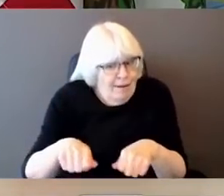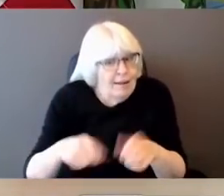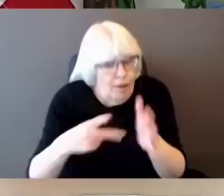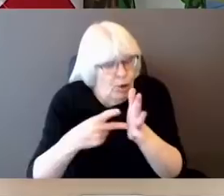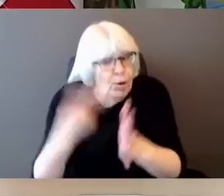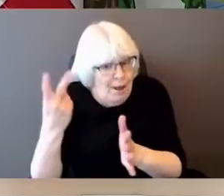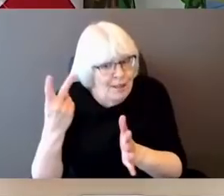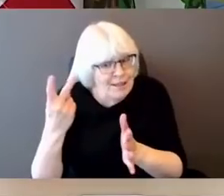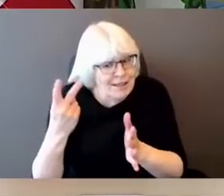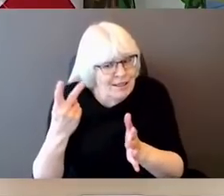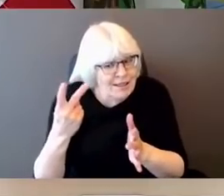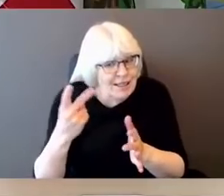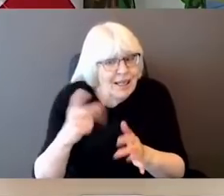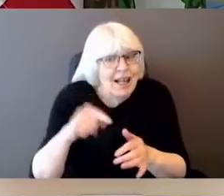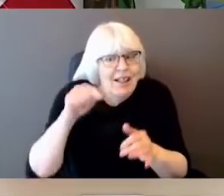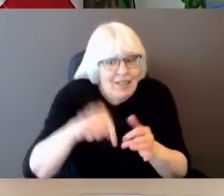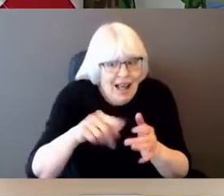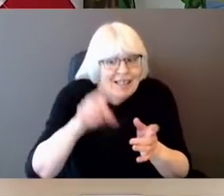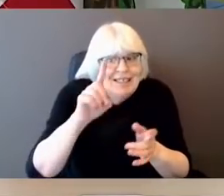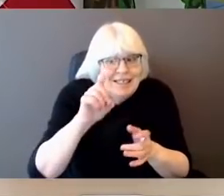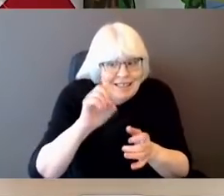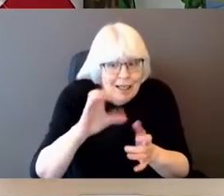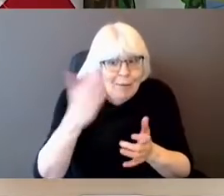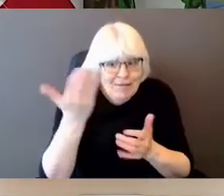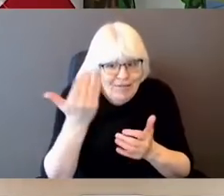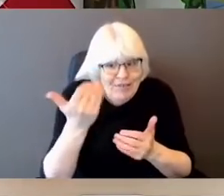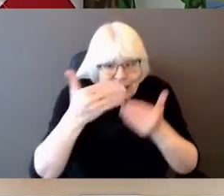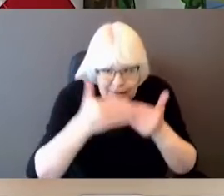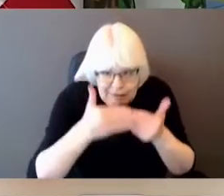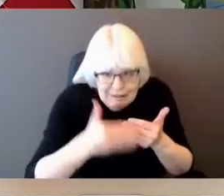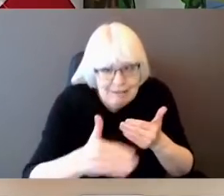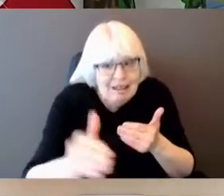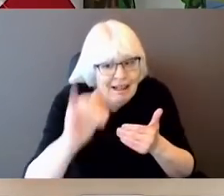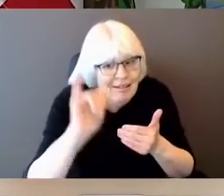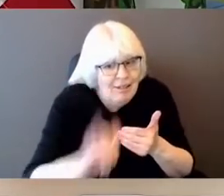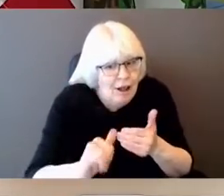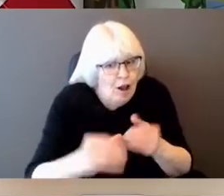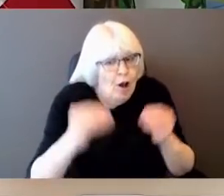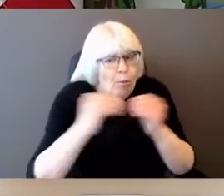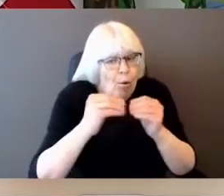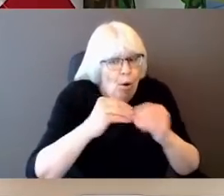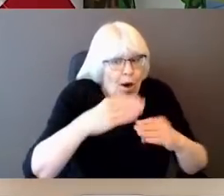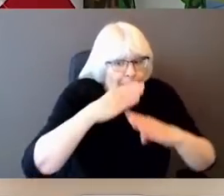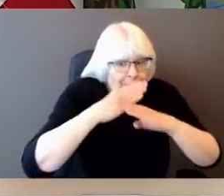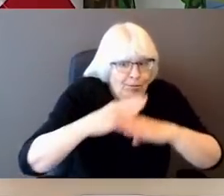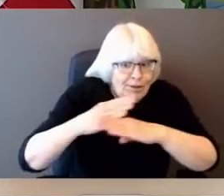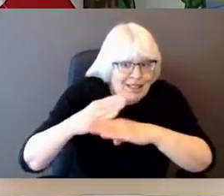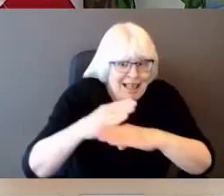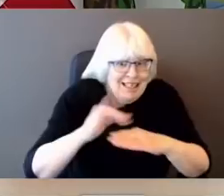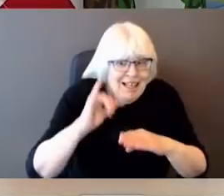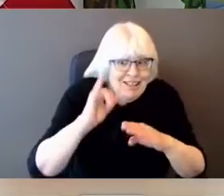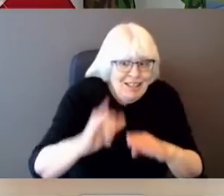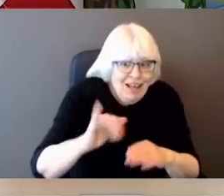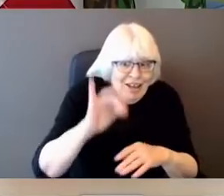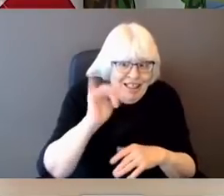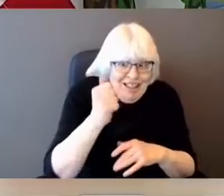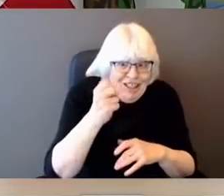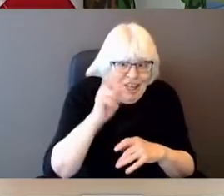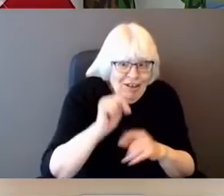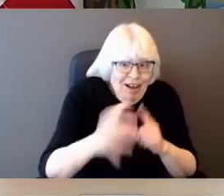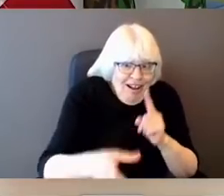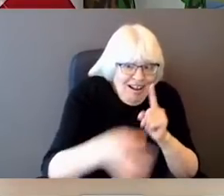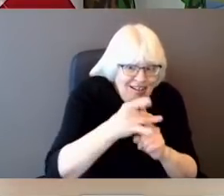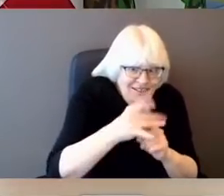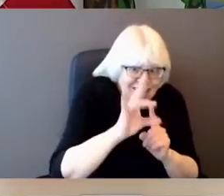15th. But if you were positive in the last couple of weeks and you were a close contact, you would not isolate in the same